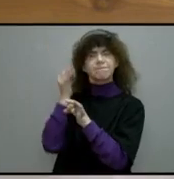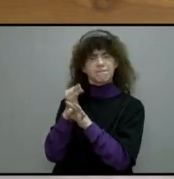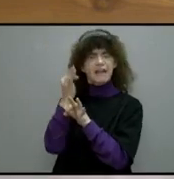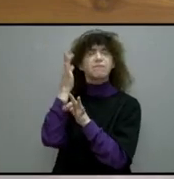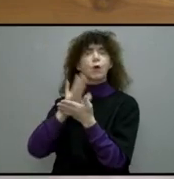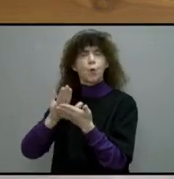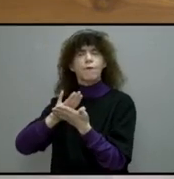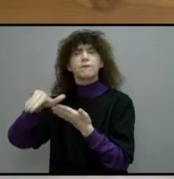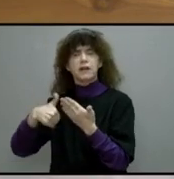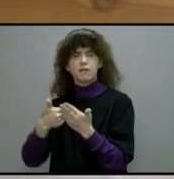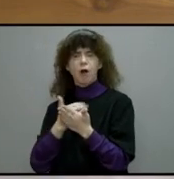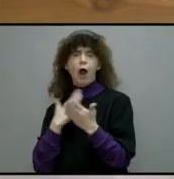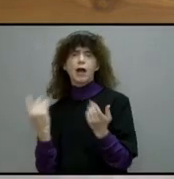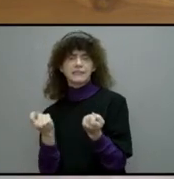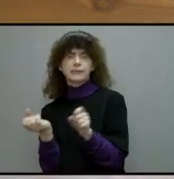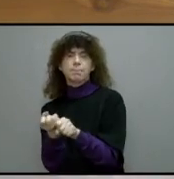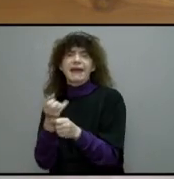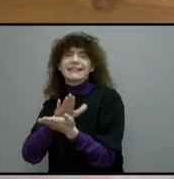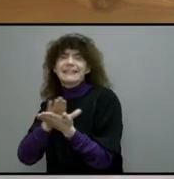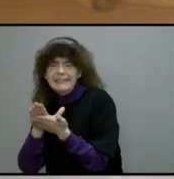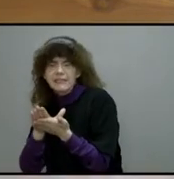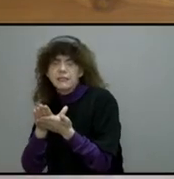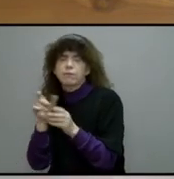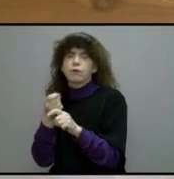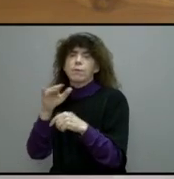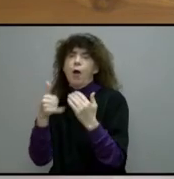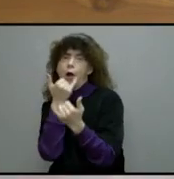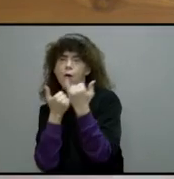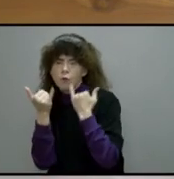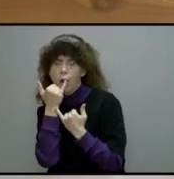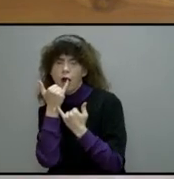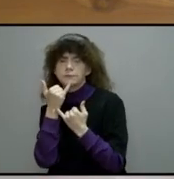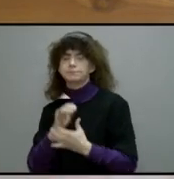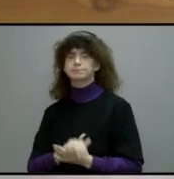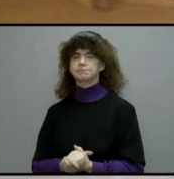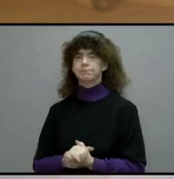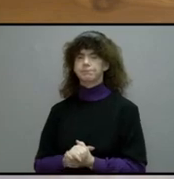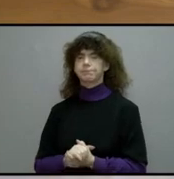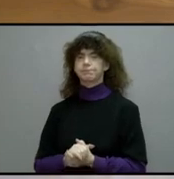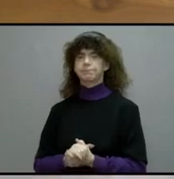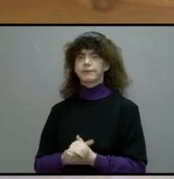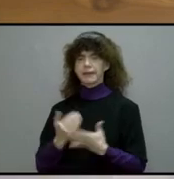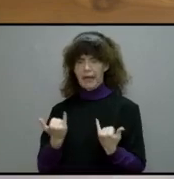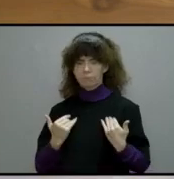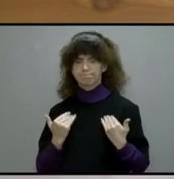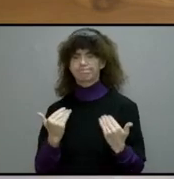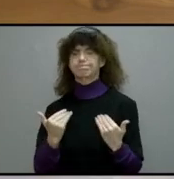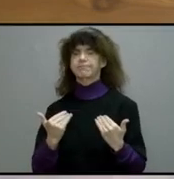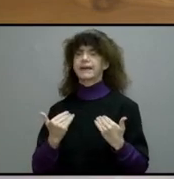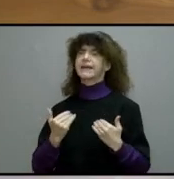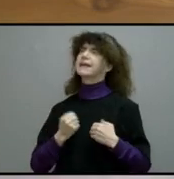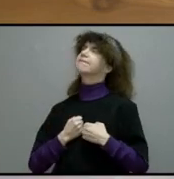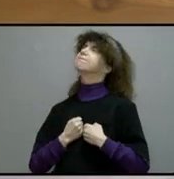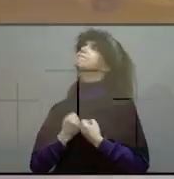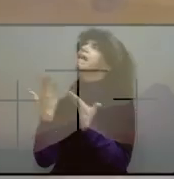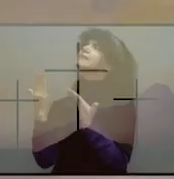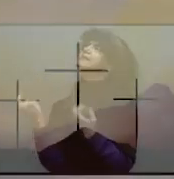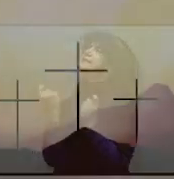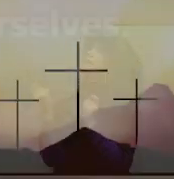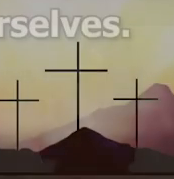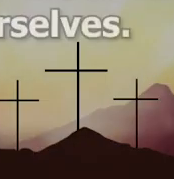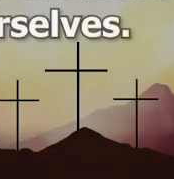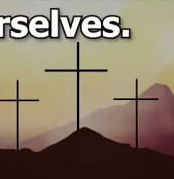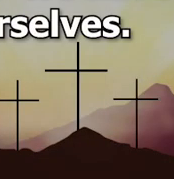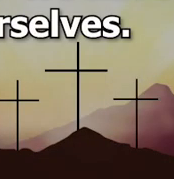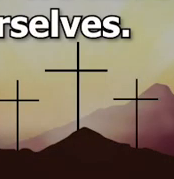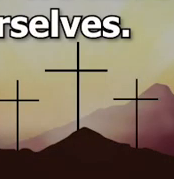just, will forgive our sins and cleanse us from all unrighteousness. Let us then confess our sins to God our Father.